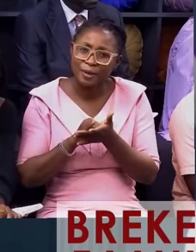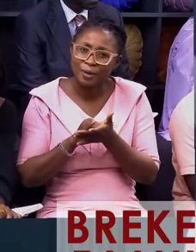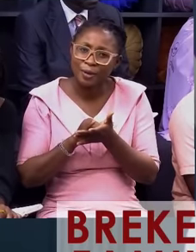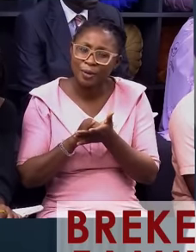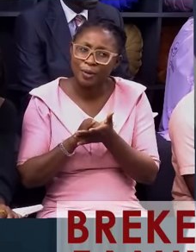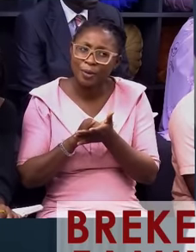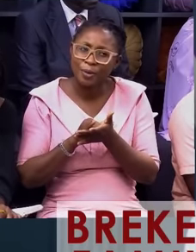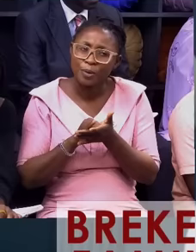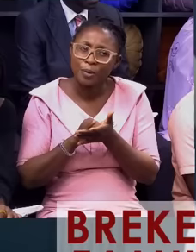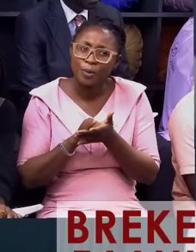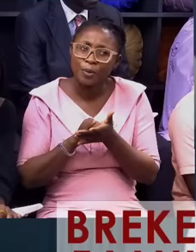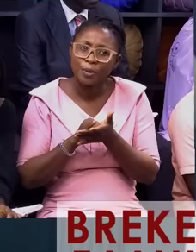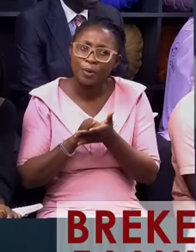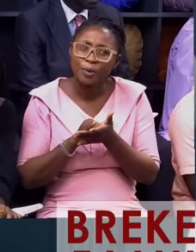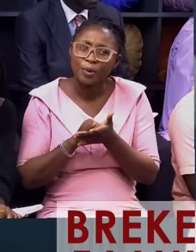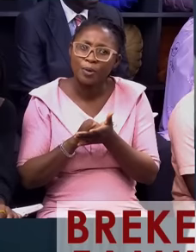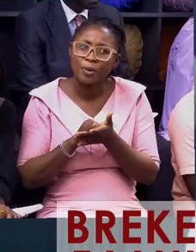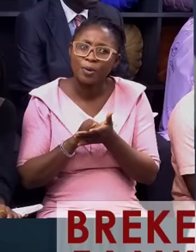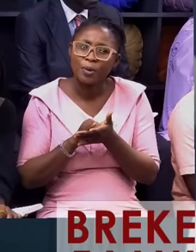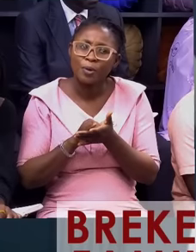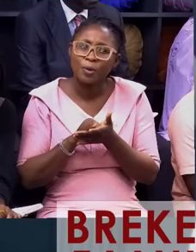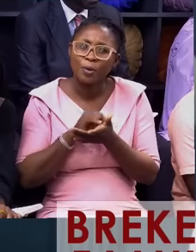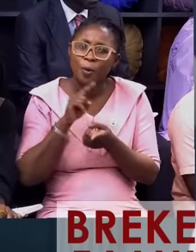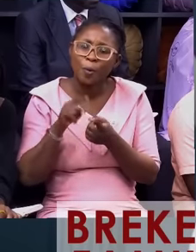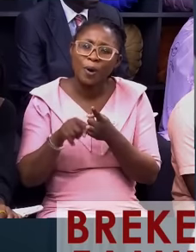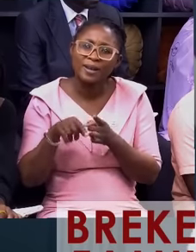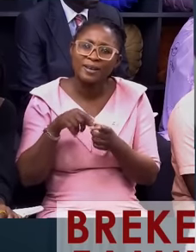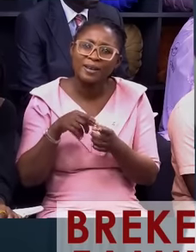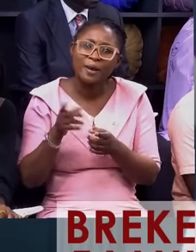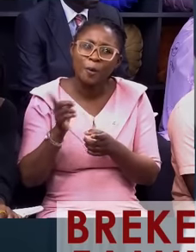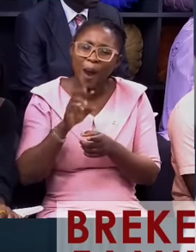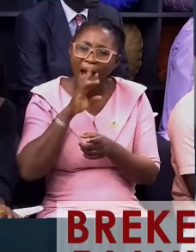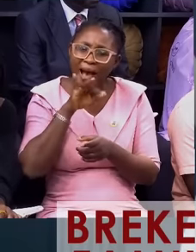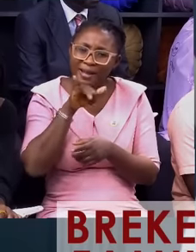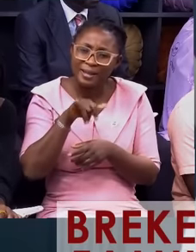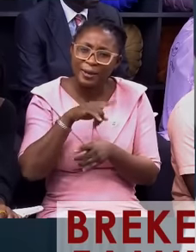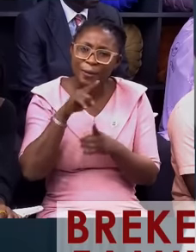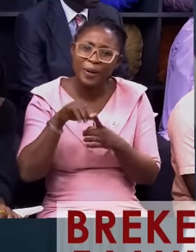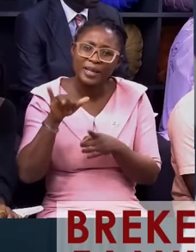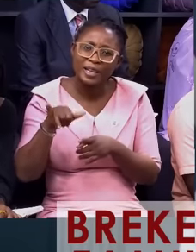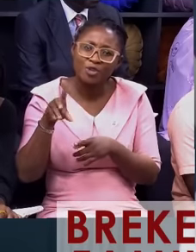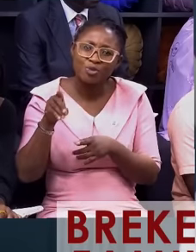question people for thank